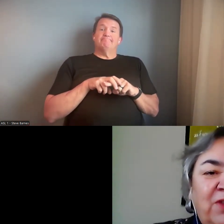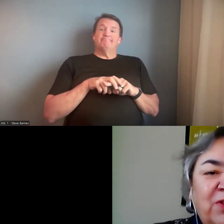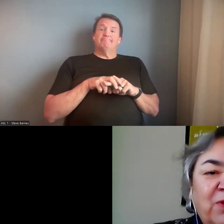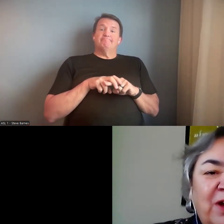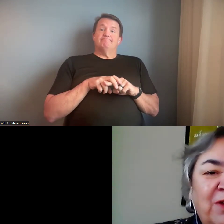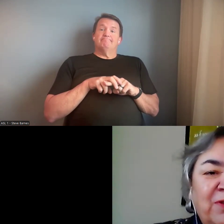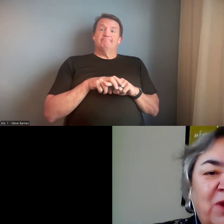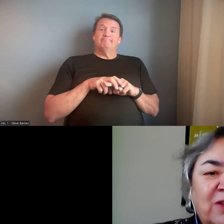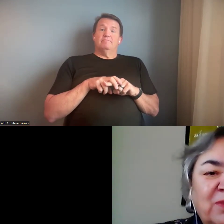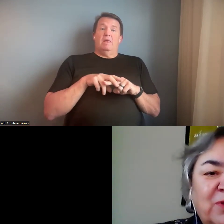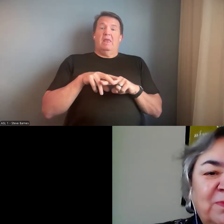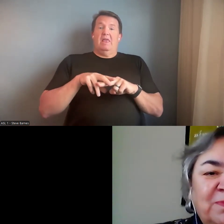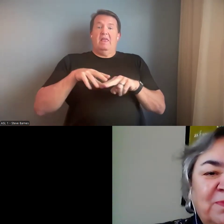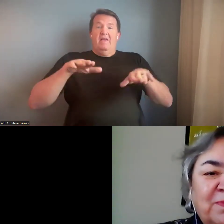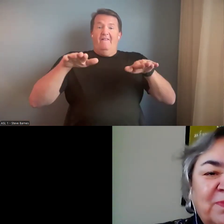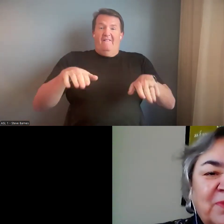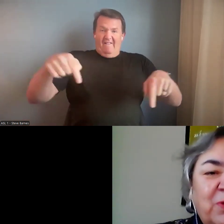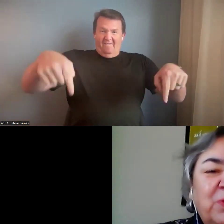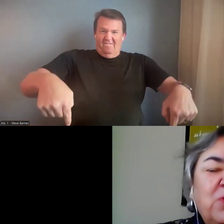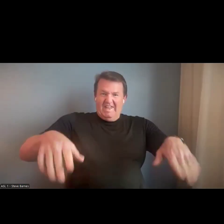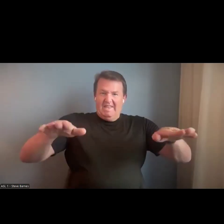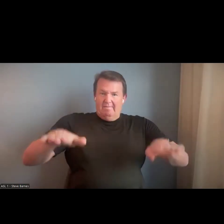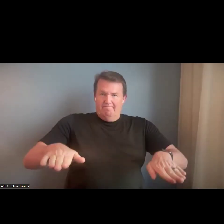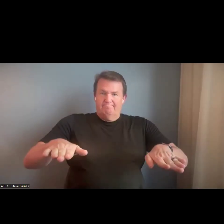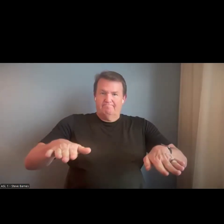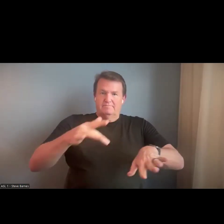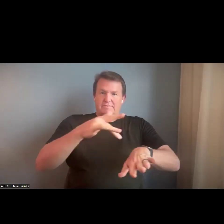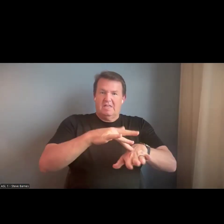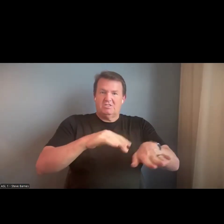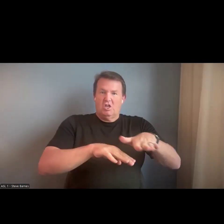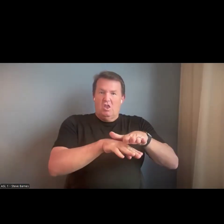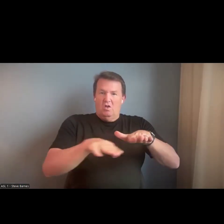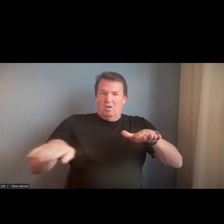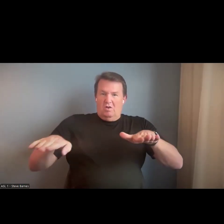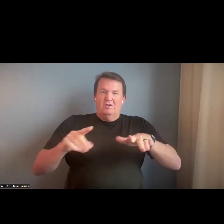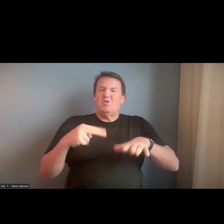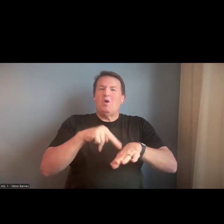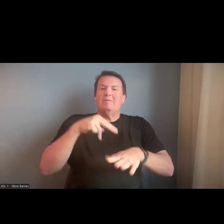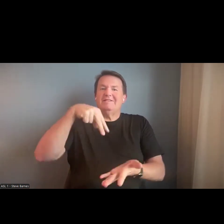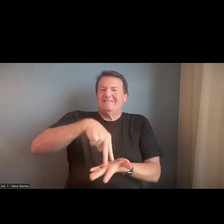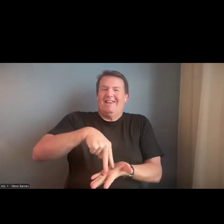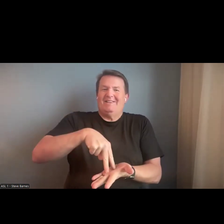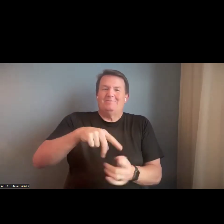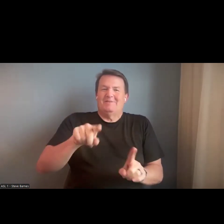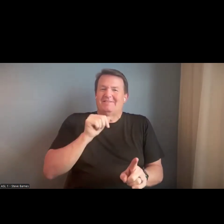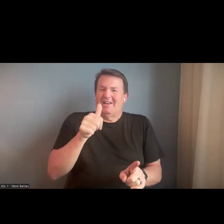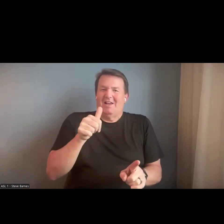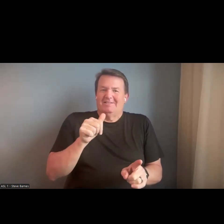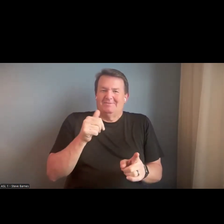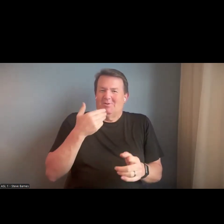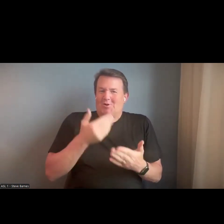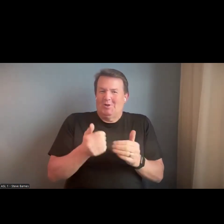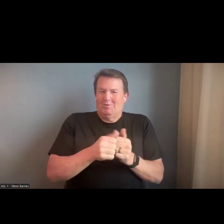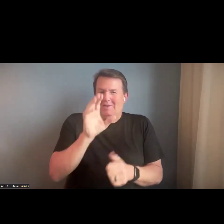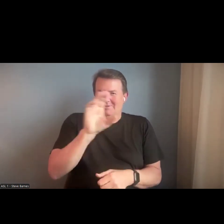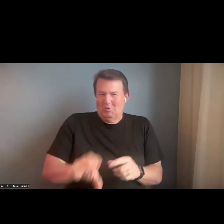feet on the ground if possible. We would normally stand, but it doesn't work for Zoom. So I invite you, if you're comfortable,